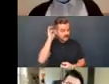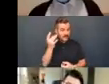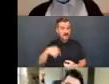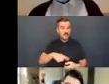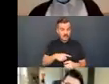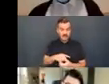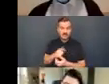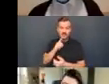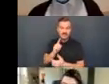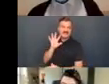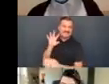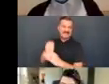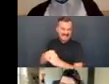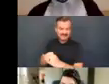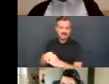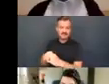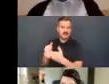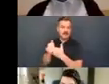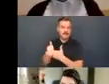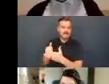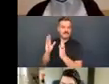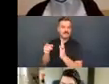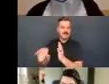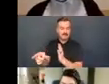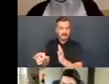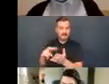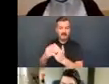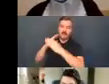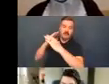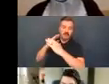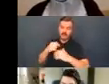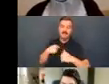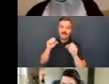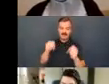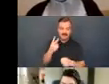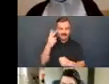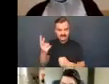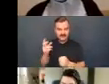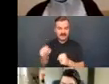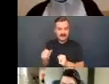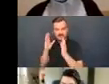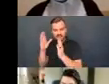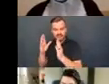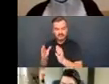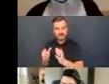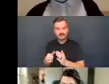as essential family caregivers. And the next policy, uh, advocacy,